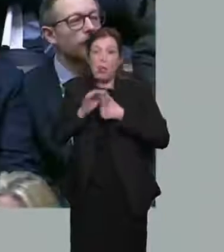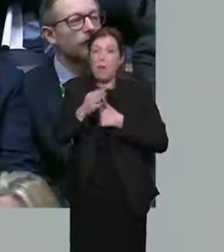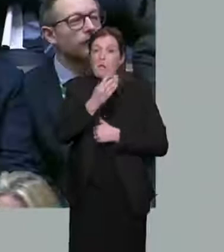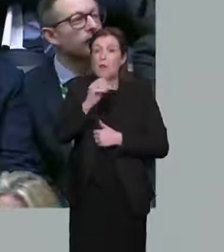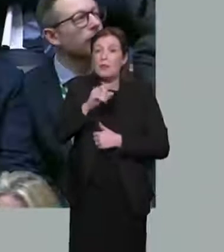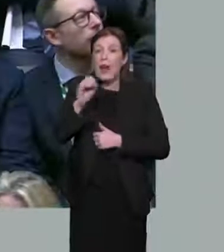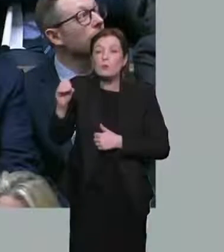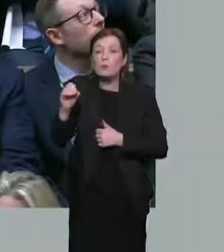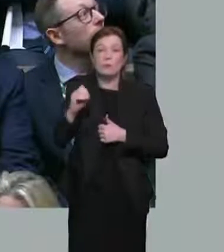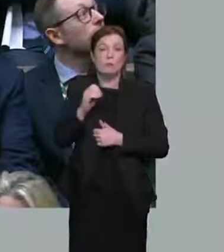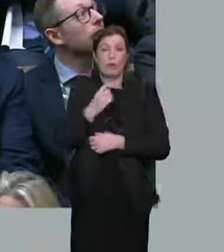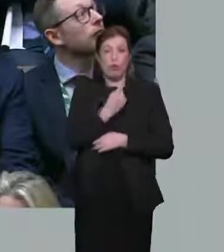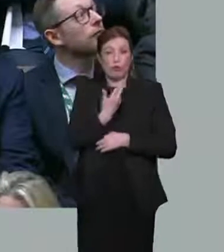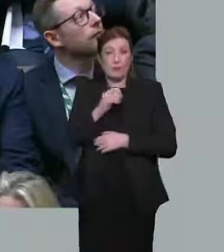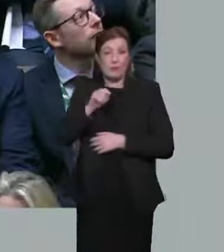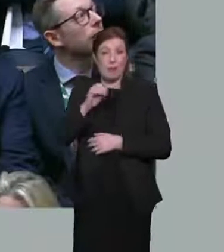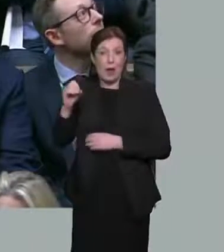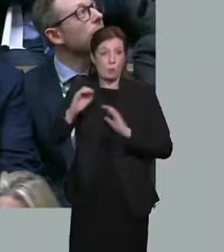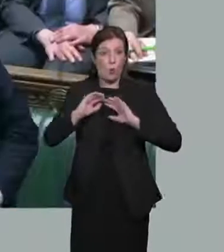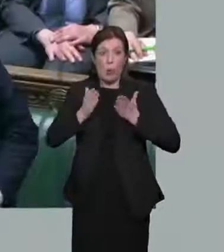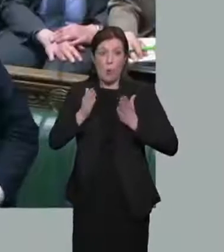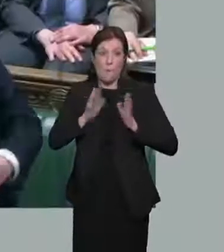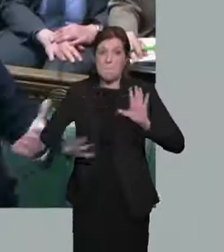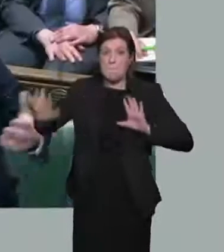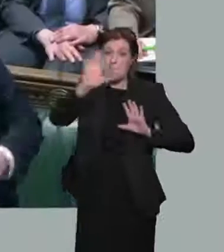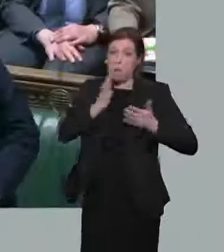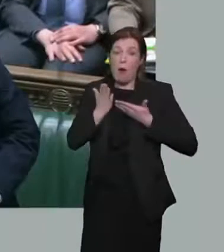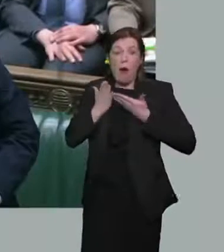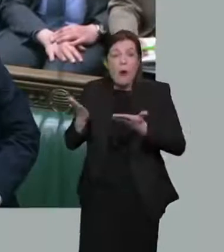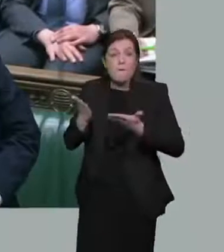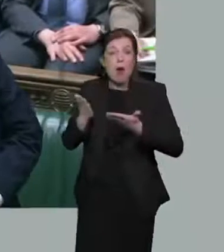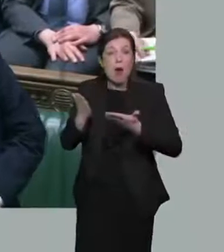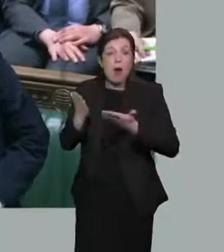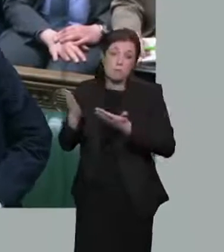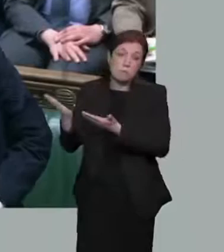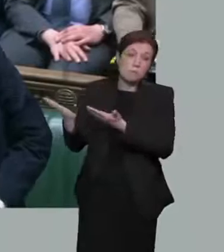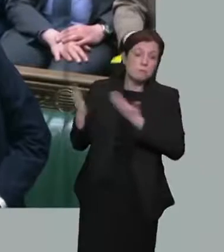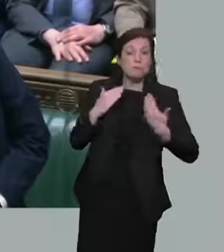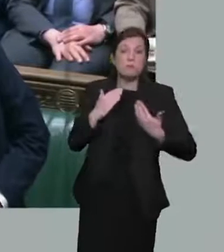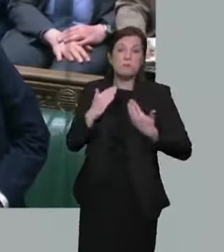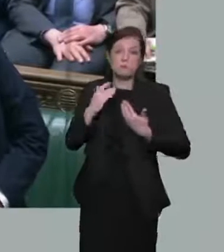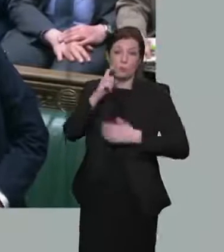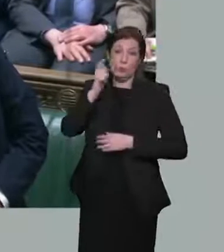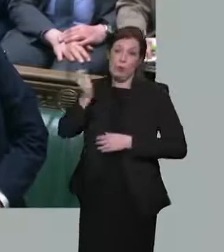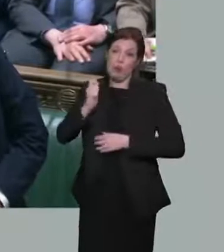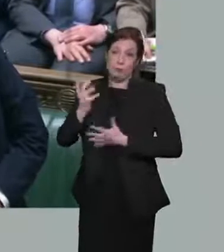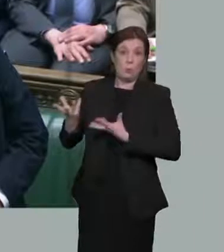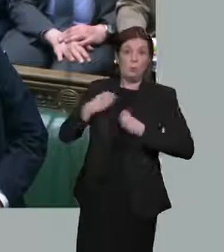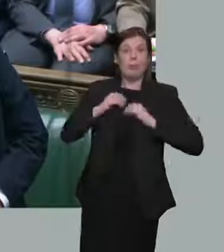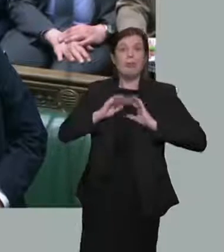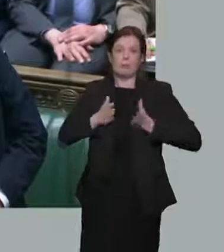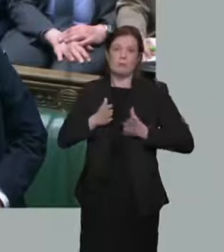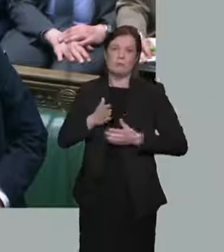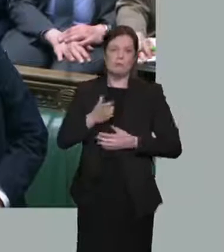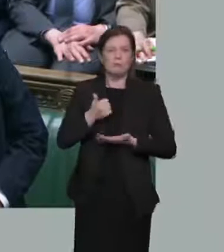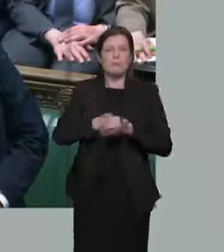applied. 150,000 homes across this country, families across this country have said they want to welcome Ukrainians. That's a